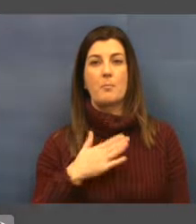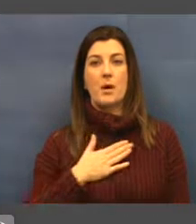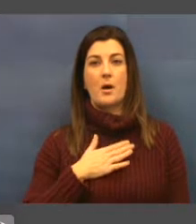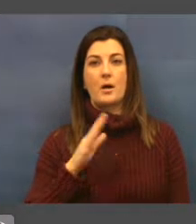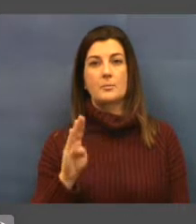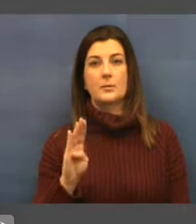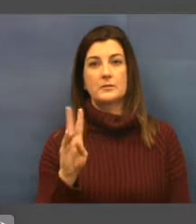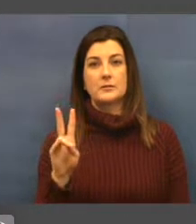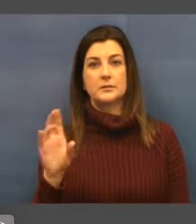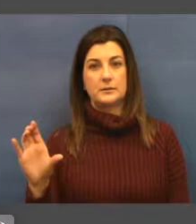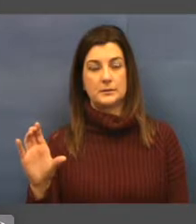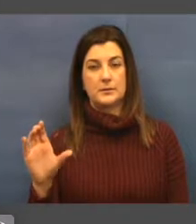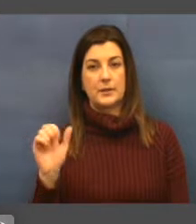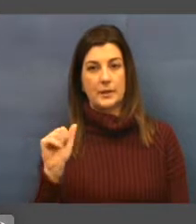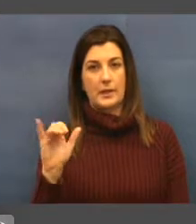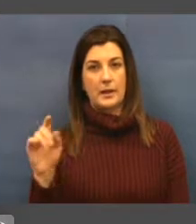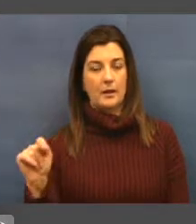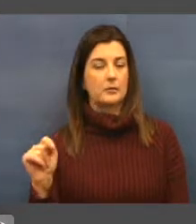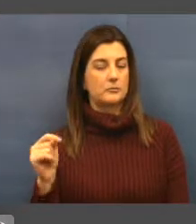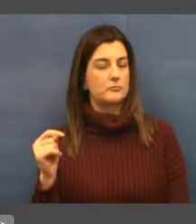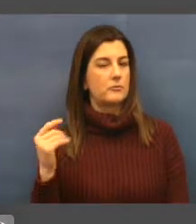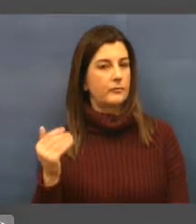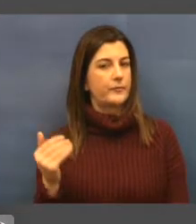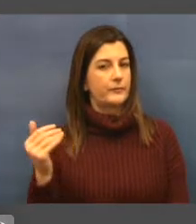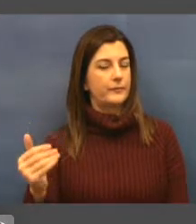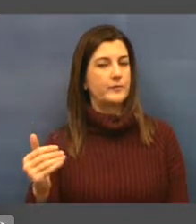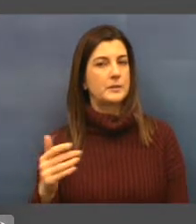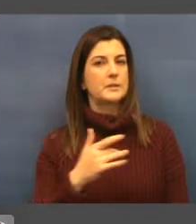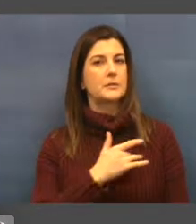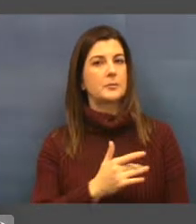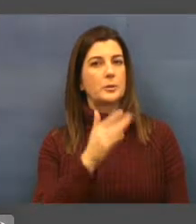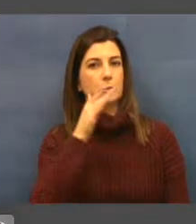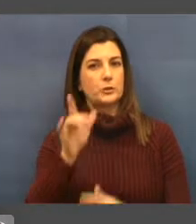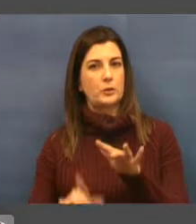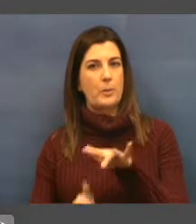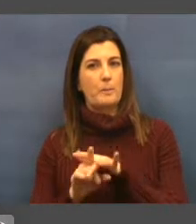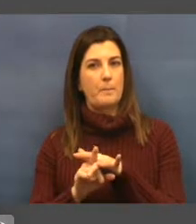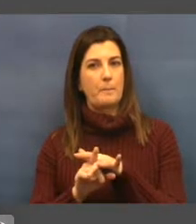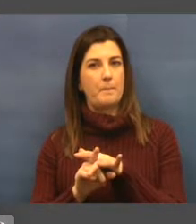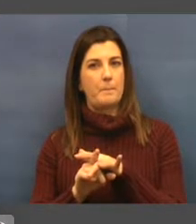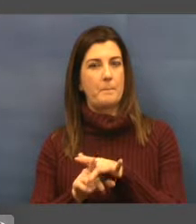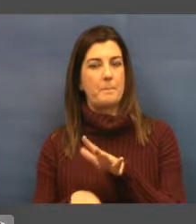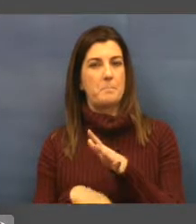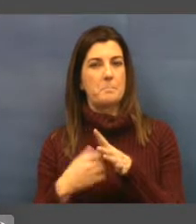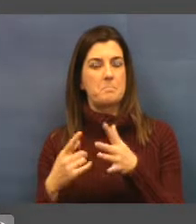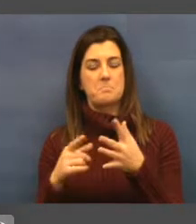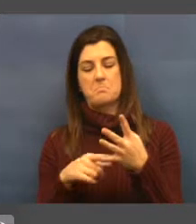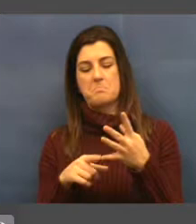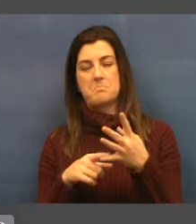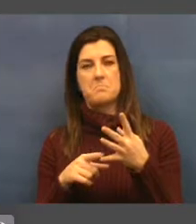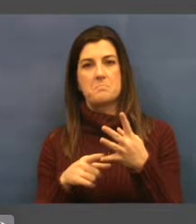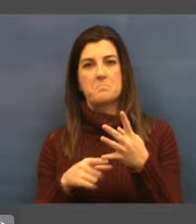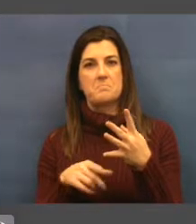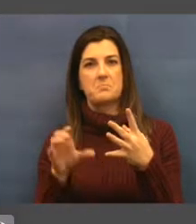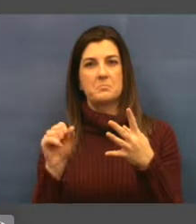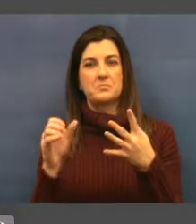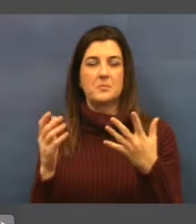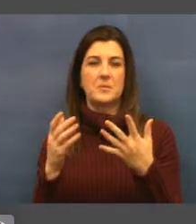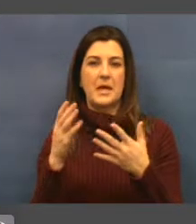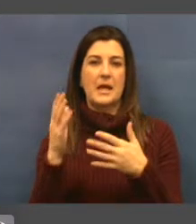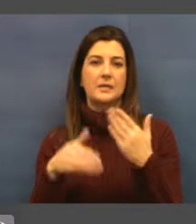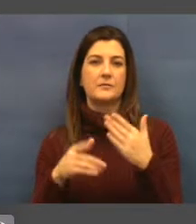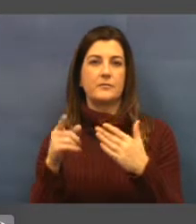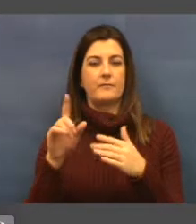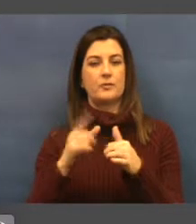account frequently. Those payments typically show up by the end of the first month of the term. And 2,